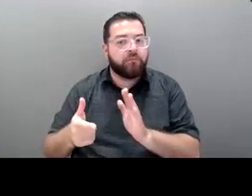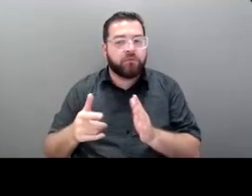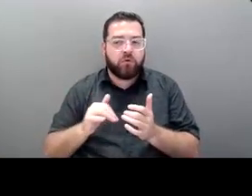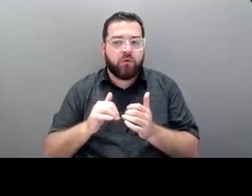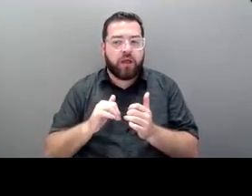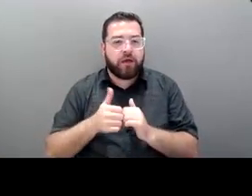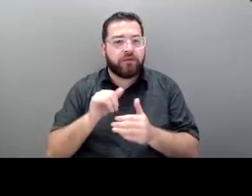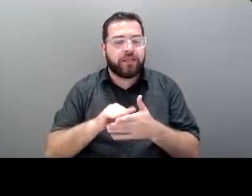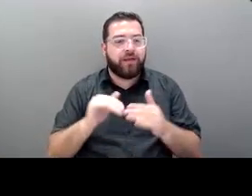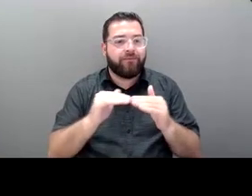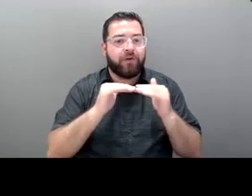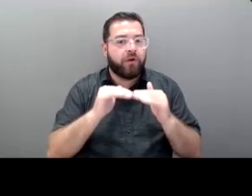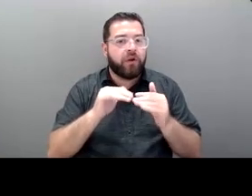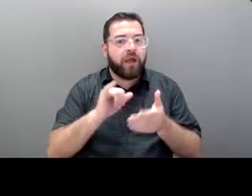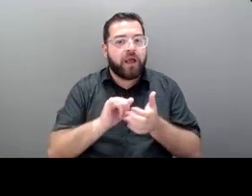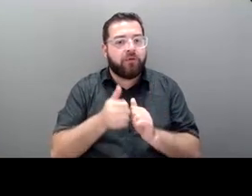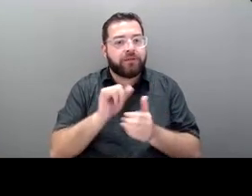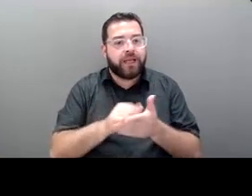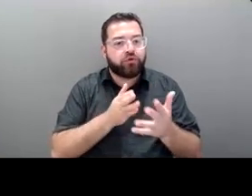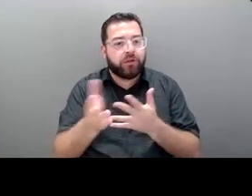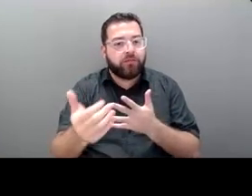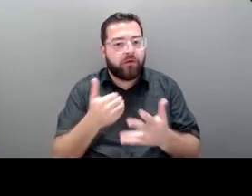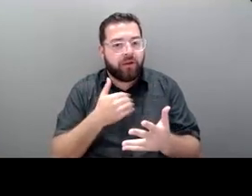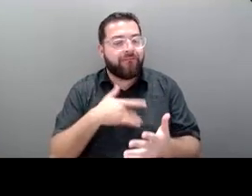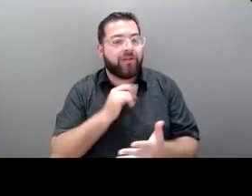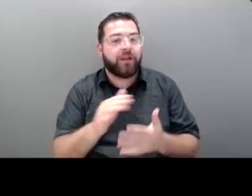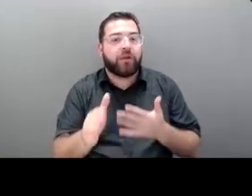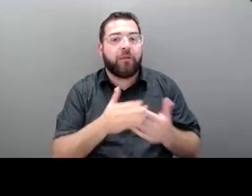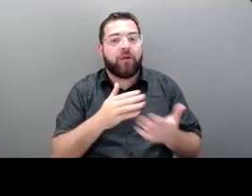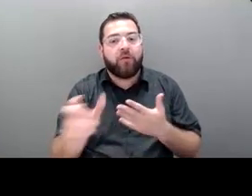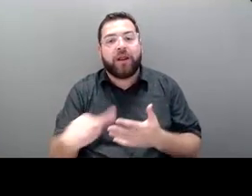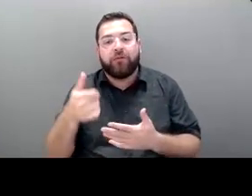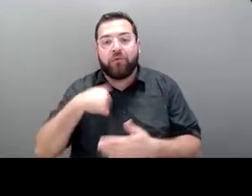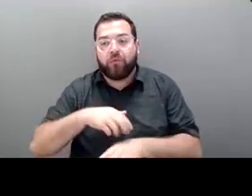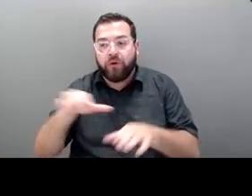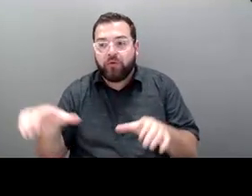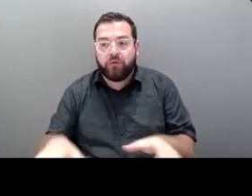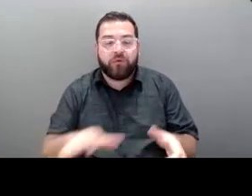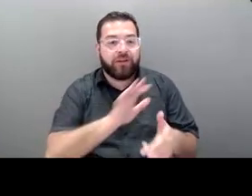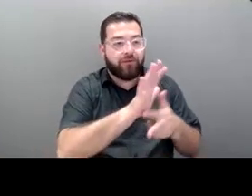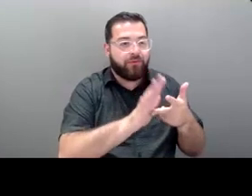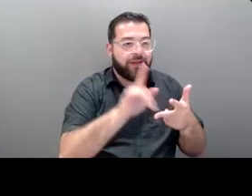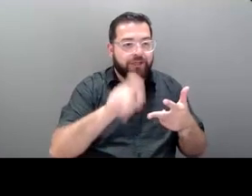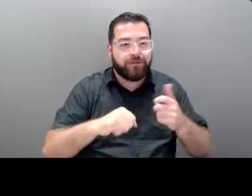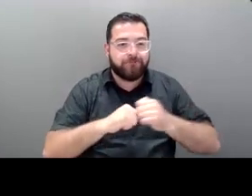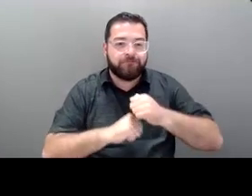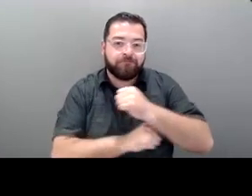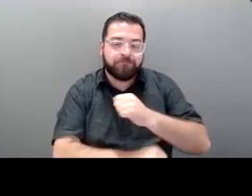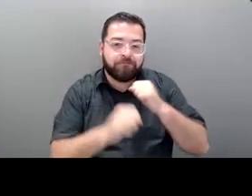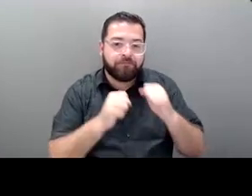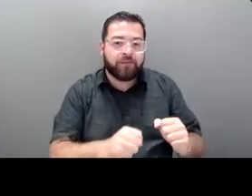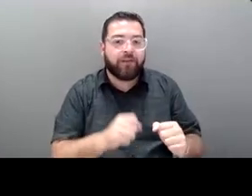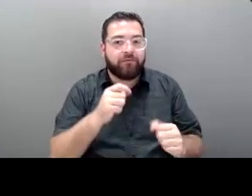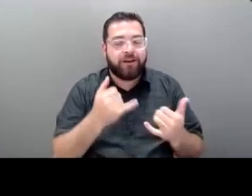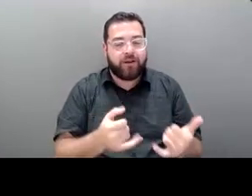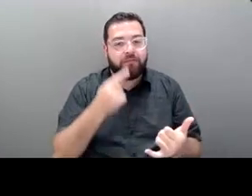seems like no matter what else we do in higher ed, we need like these three need to be cornerstones right now because there's